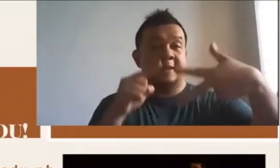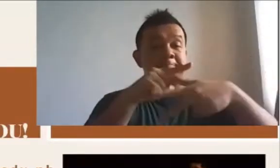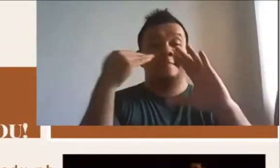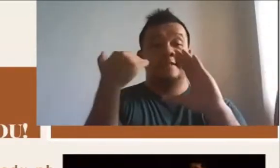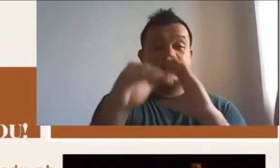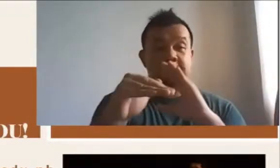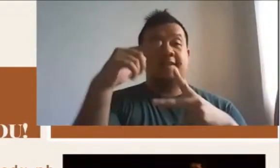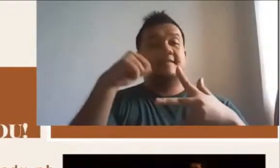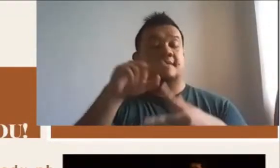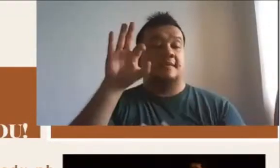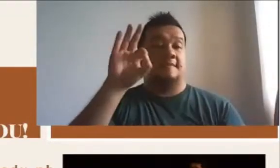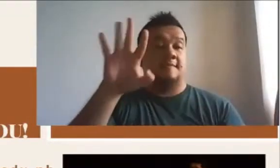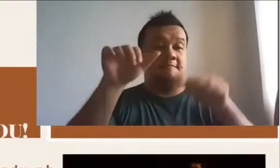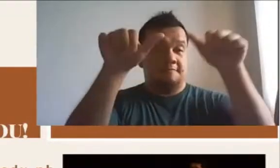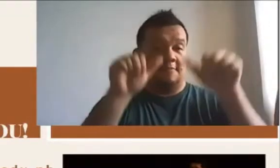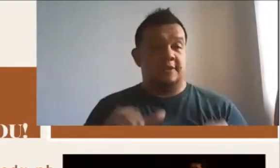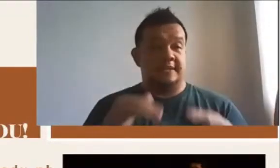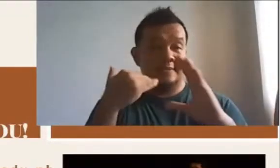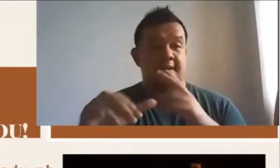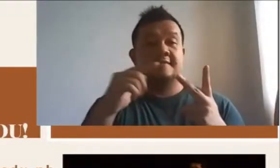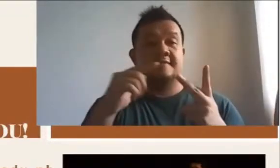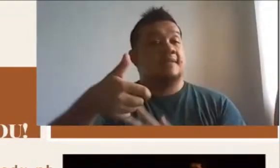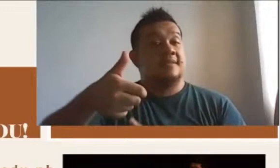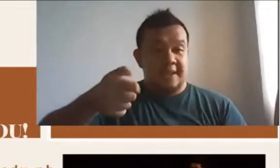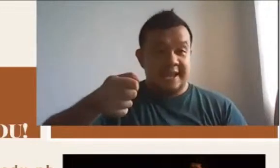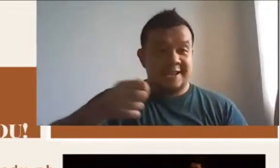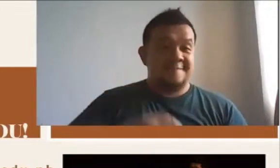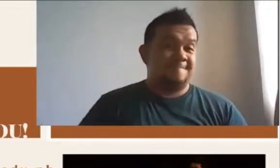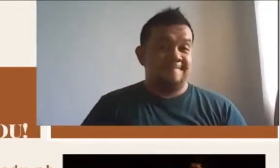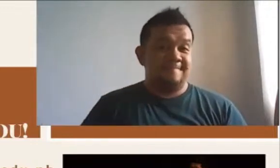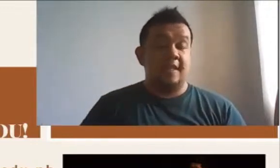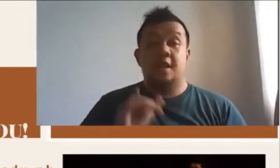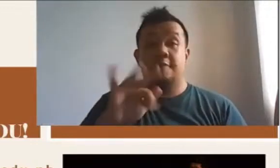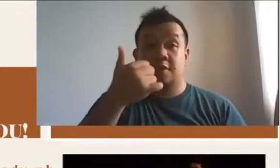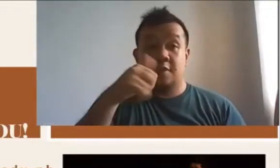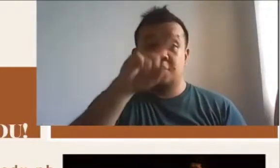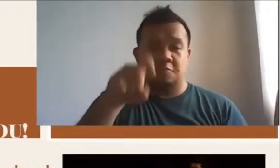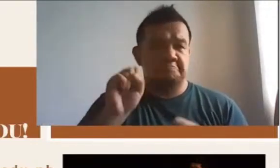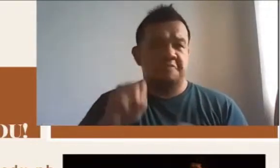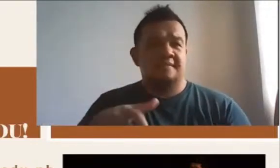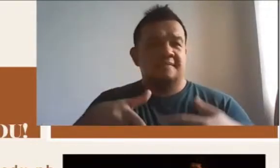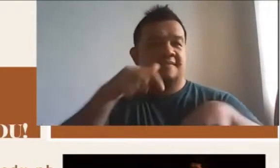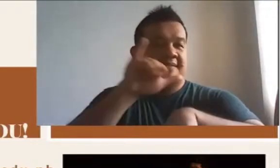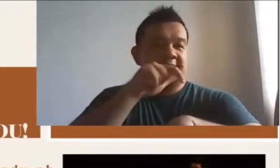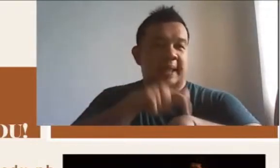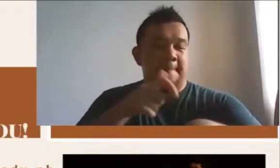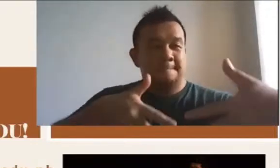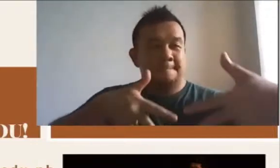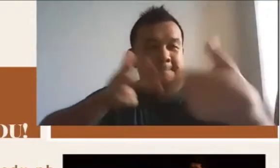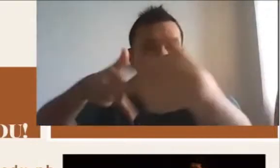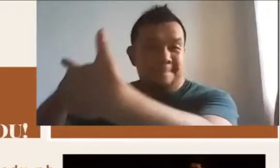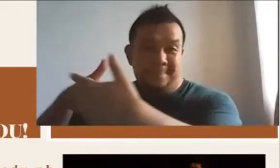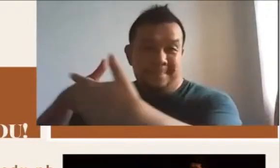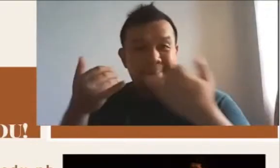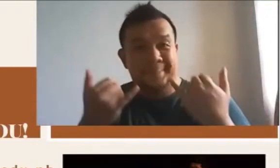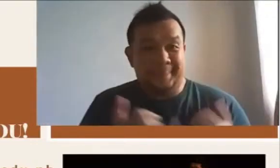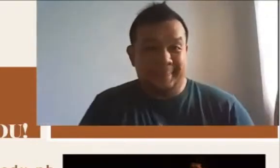us. If we have time, we can probably video chat or chat with each other. So thank you so much.